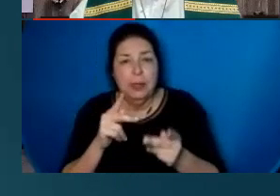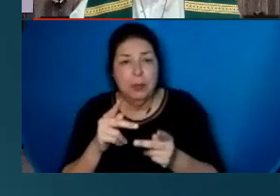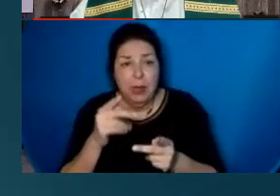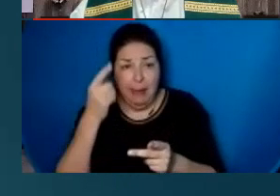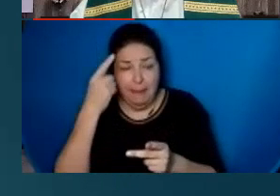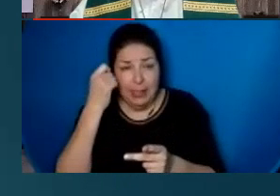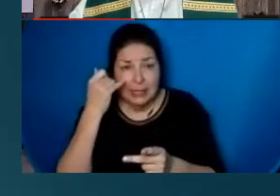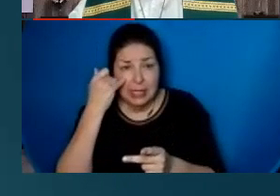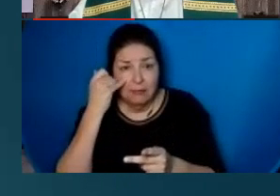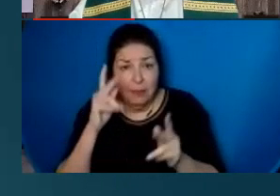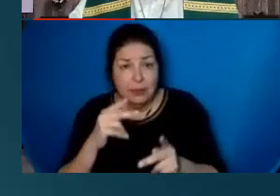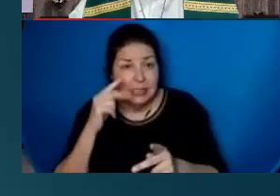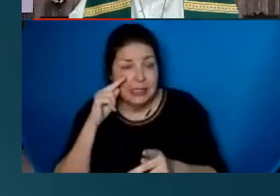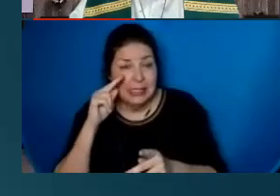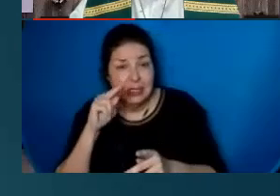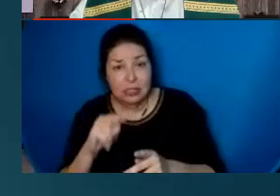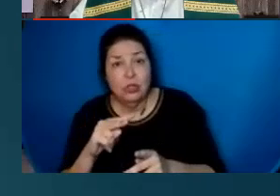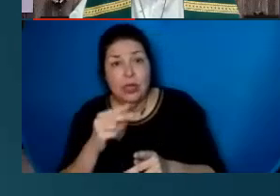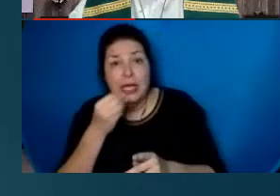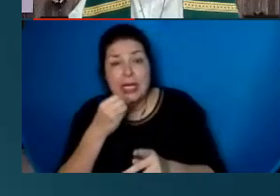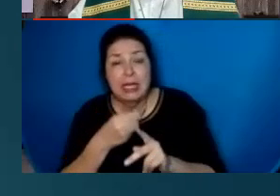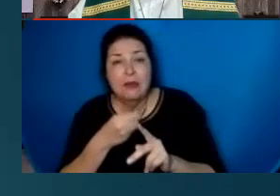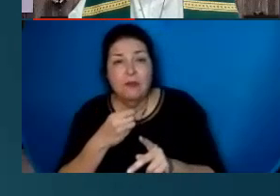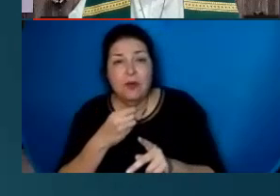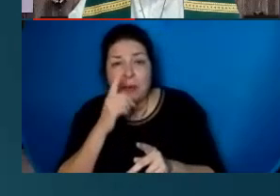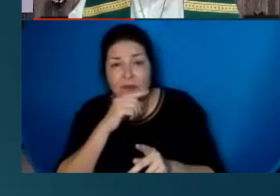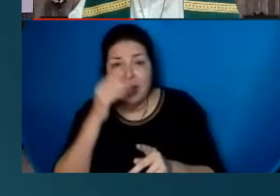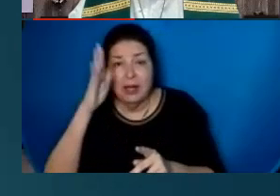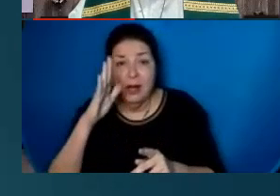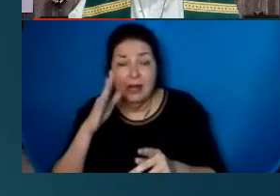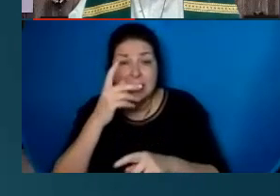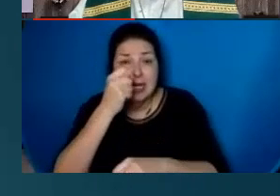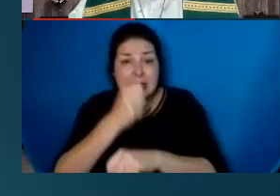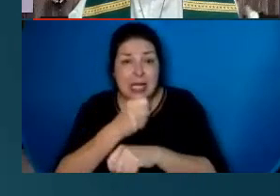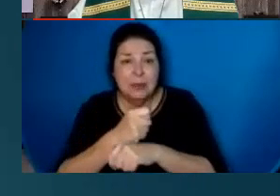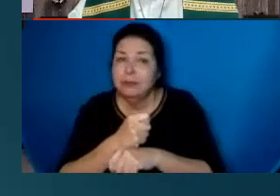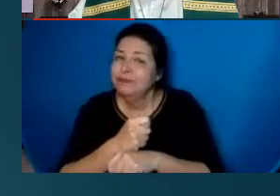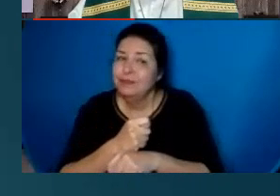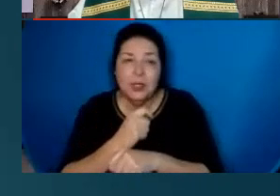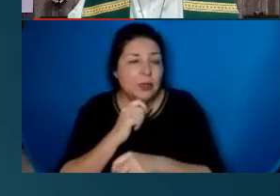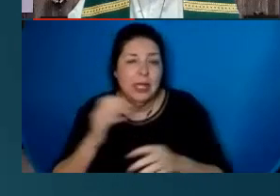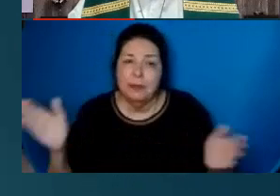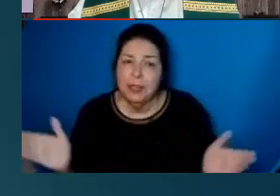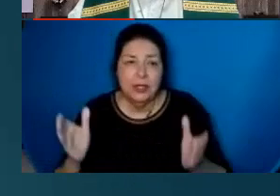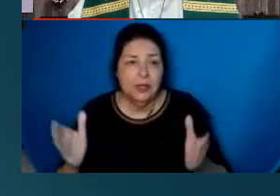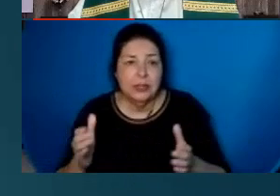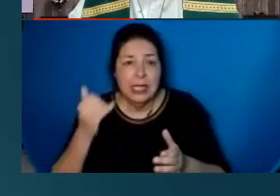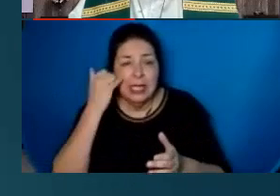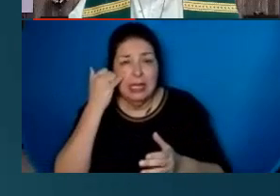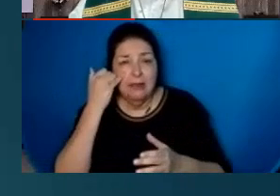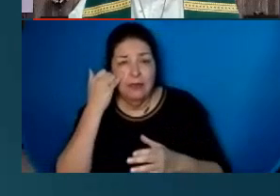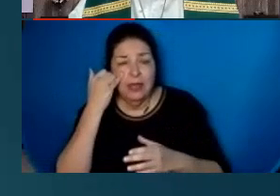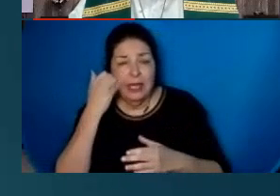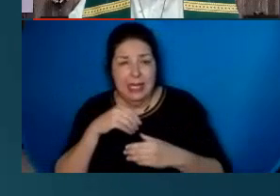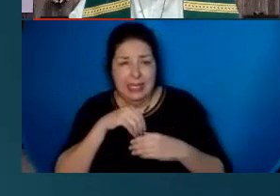an idol's temple, he will not be encouraged. If his conscience is weak, to eat food offered to